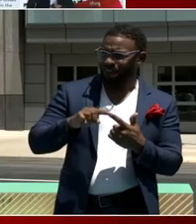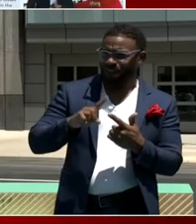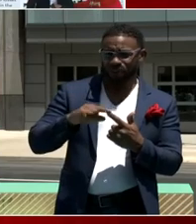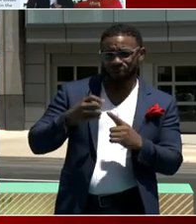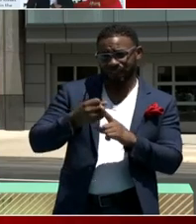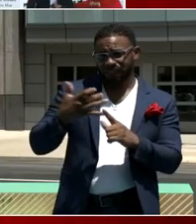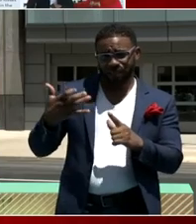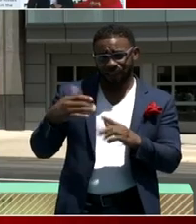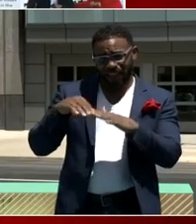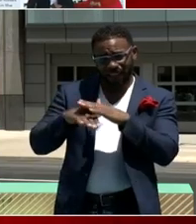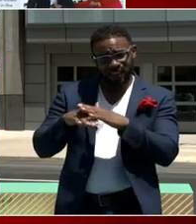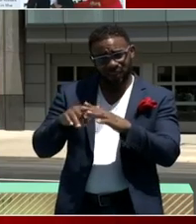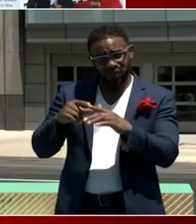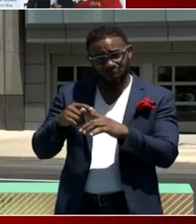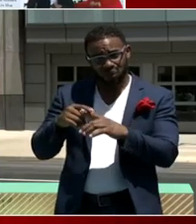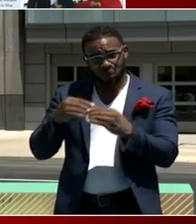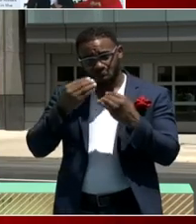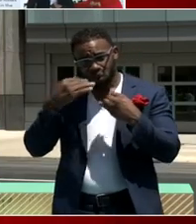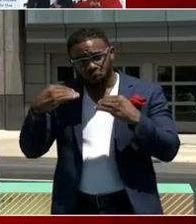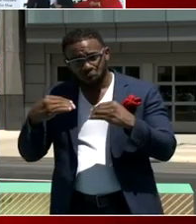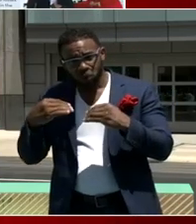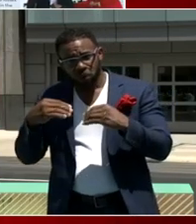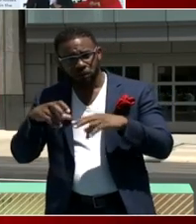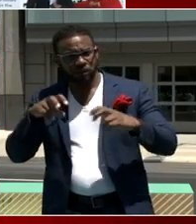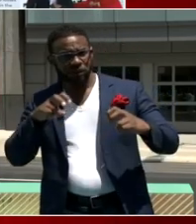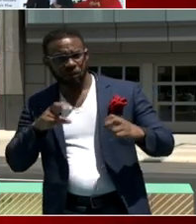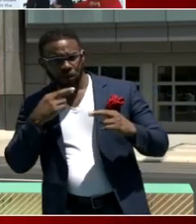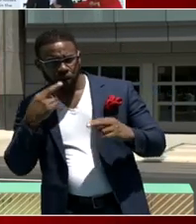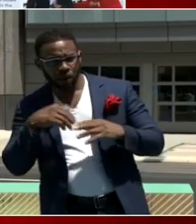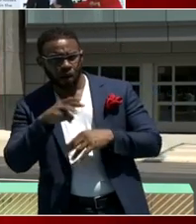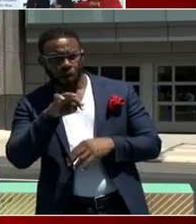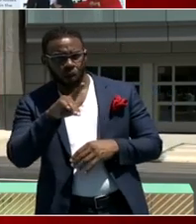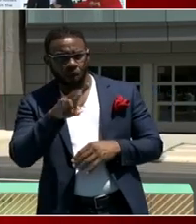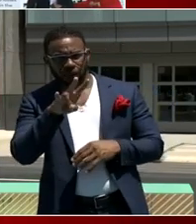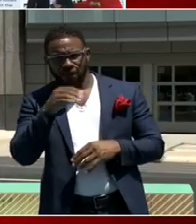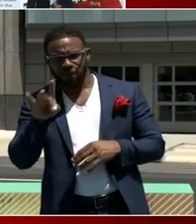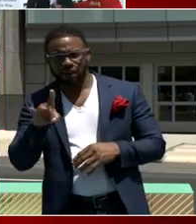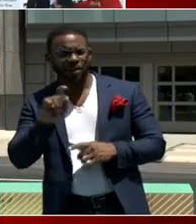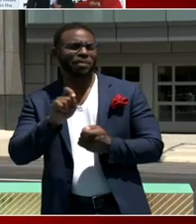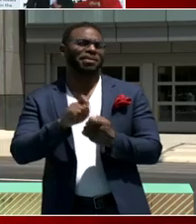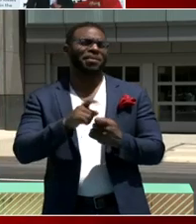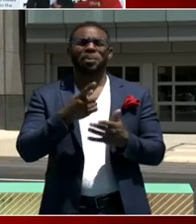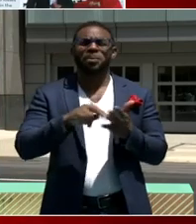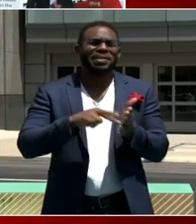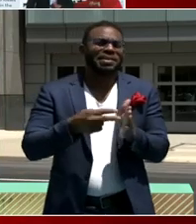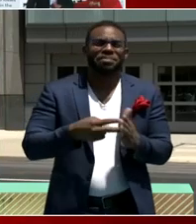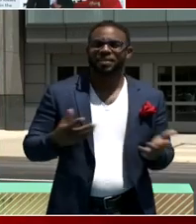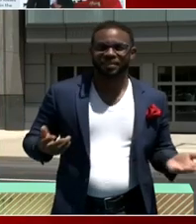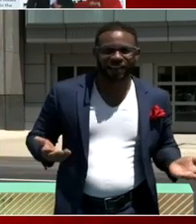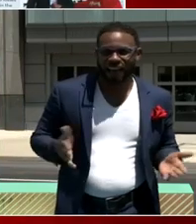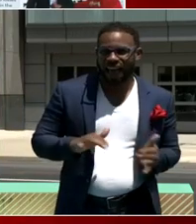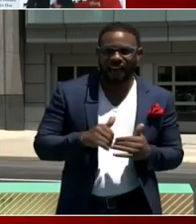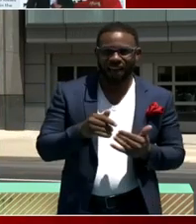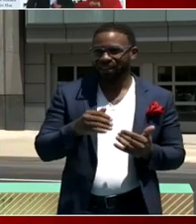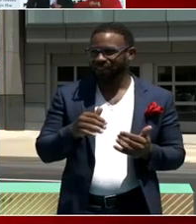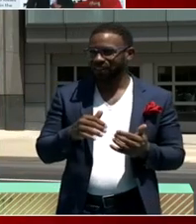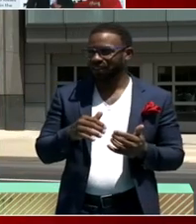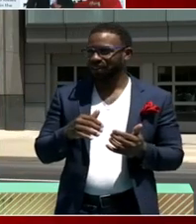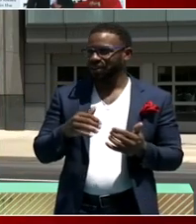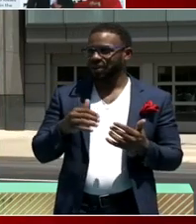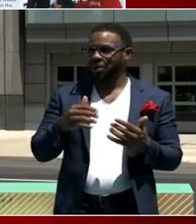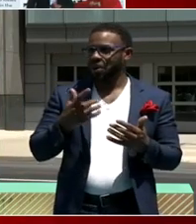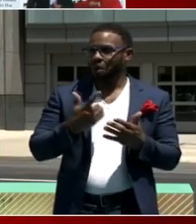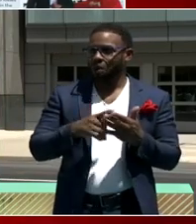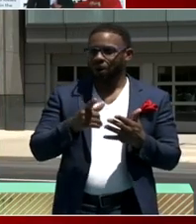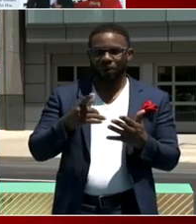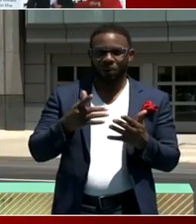to expand access to grocery stores, sit-down restaurants in Ward 7 and 8. Specifically, what does that mean? And